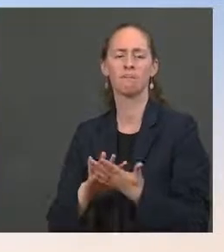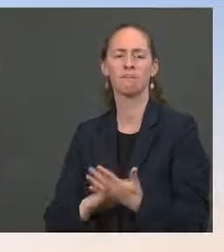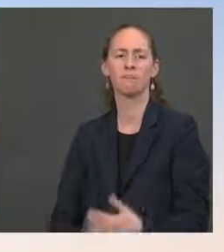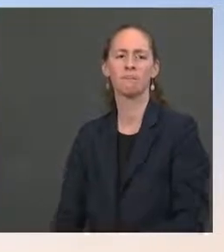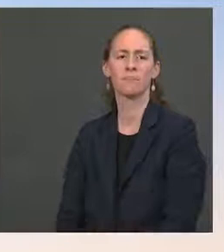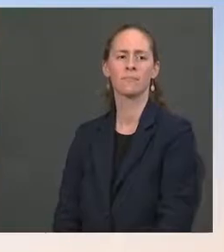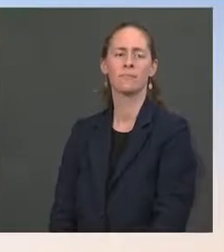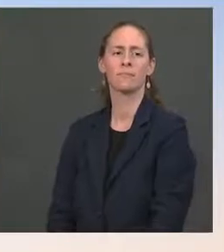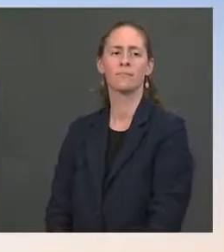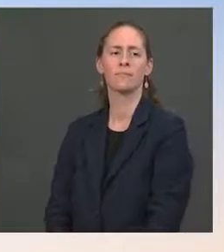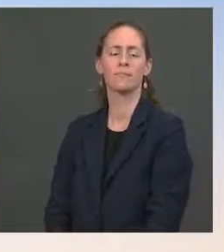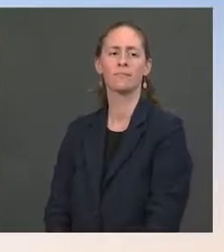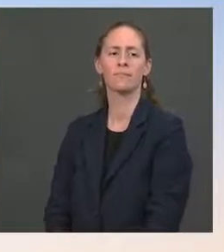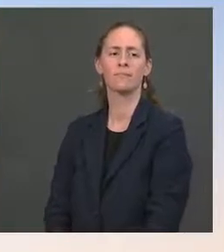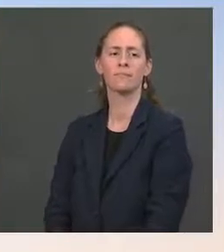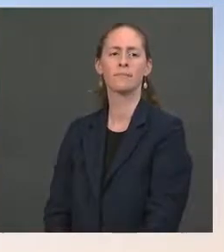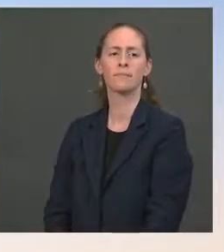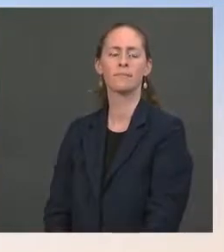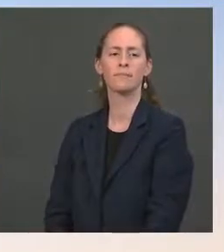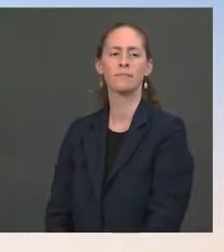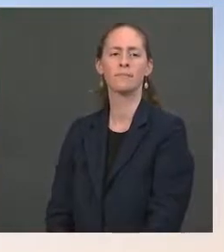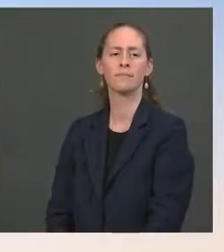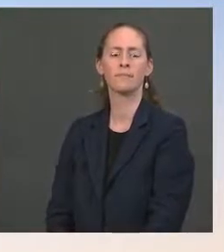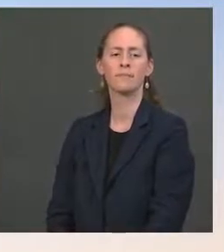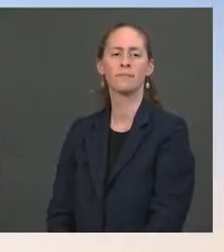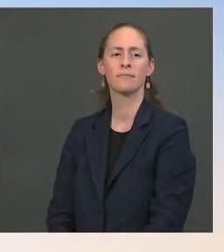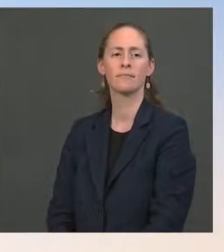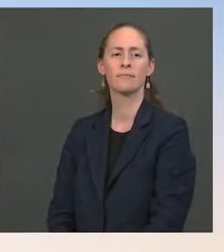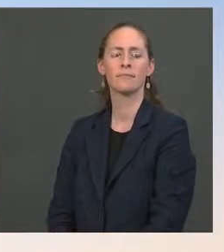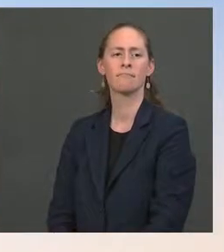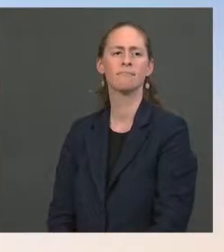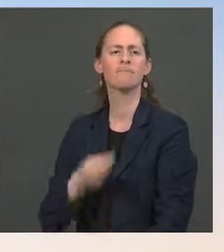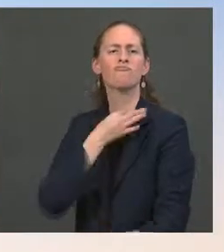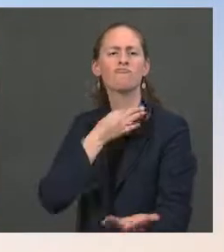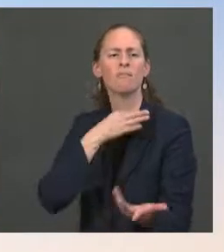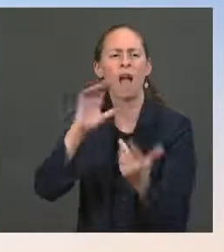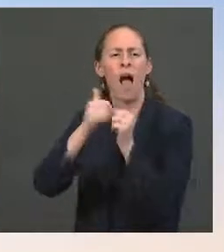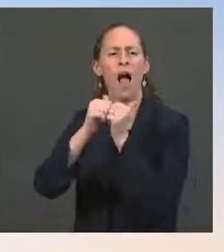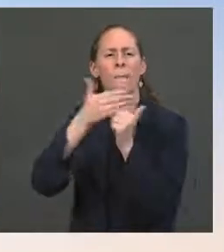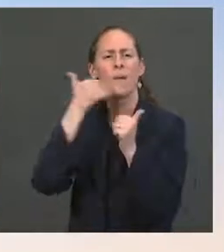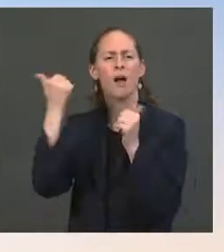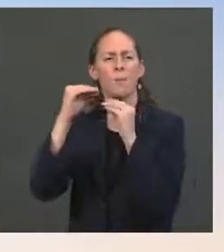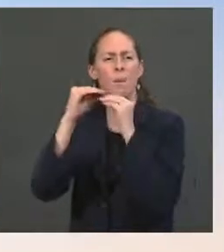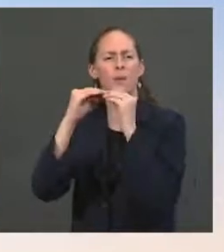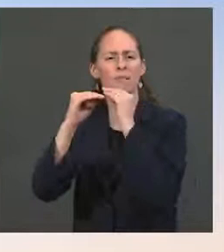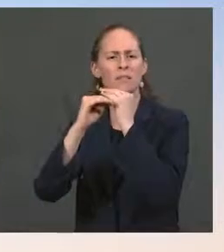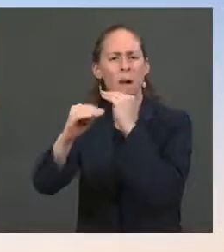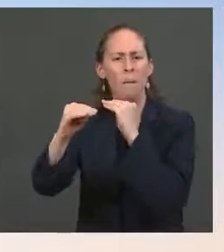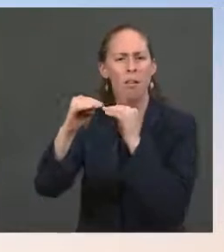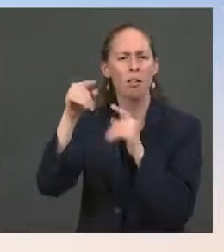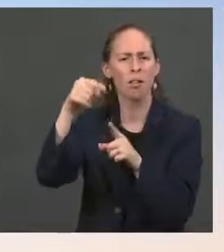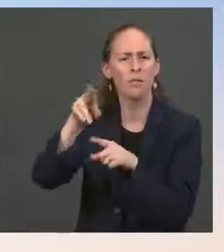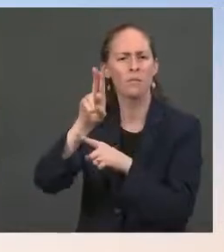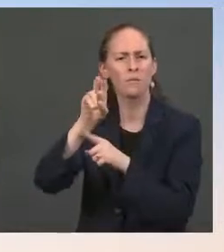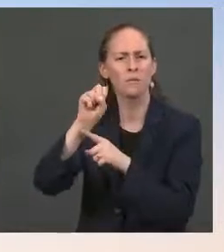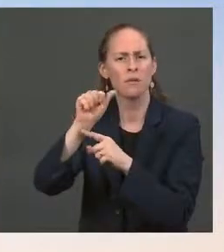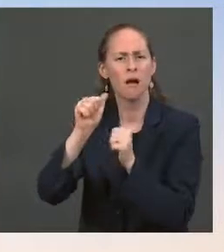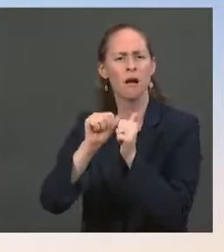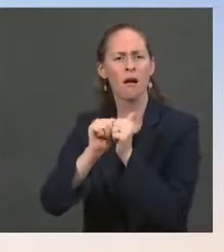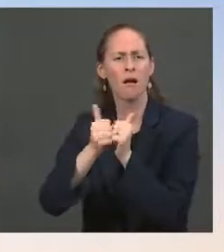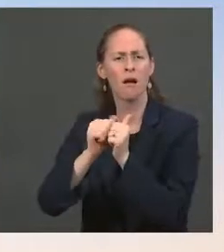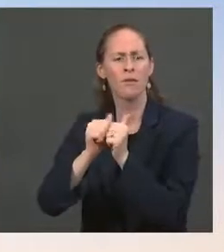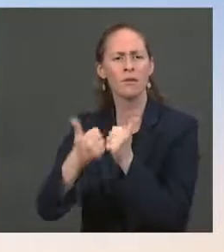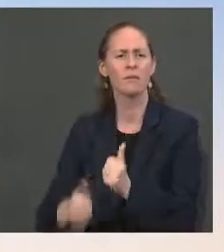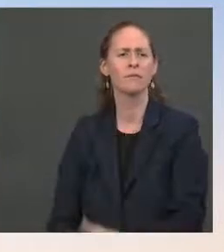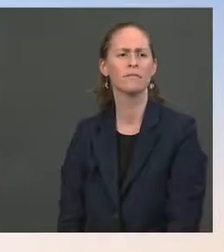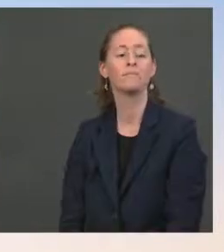sort of shore up energy in the United States, but there's a couple crunch points. One is, as other nations, including China, are struggling